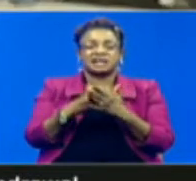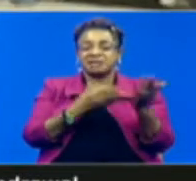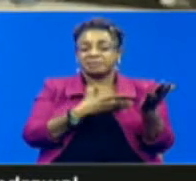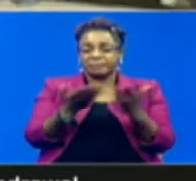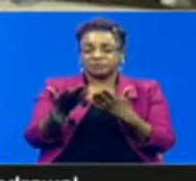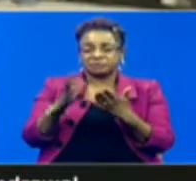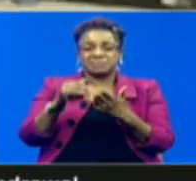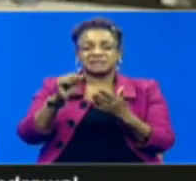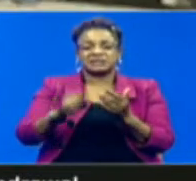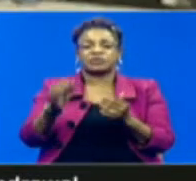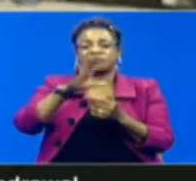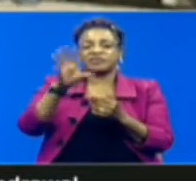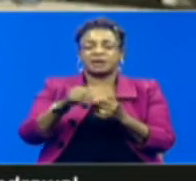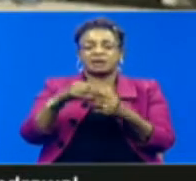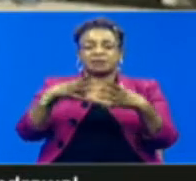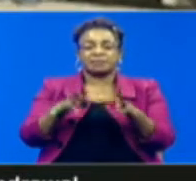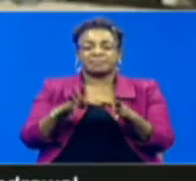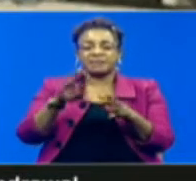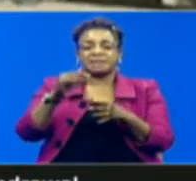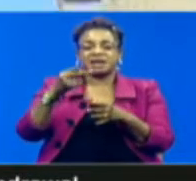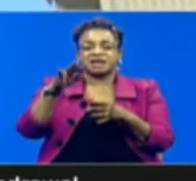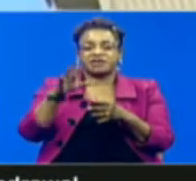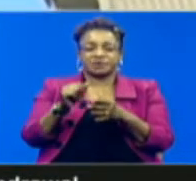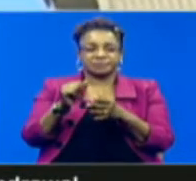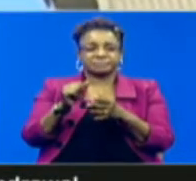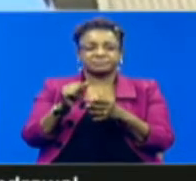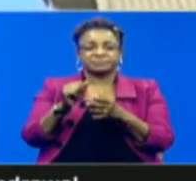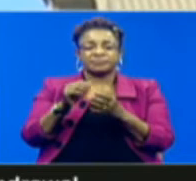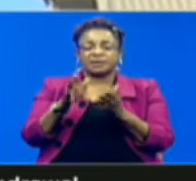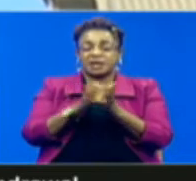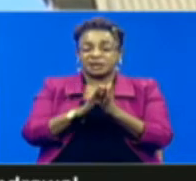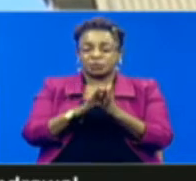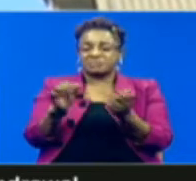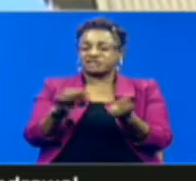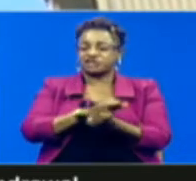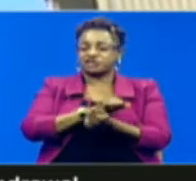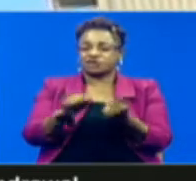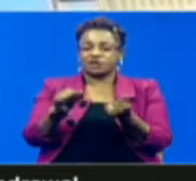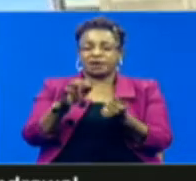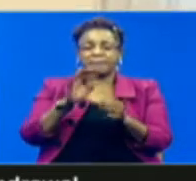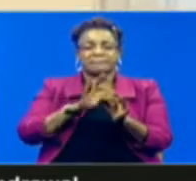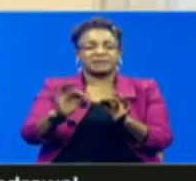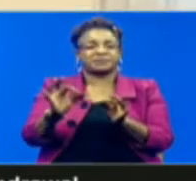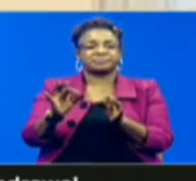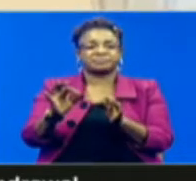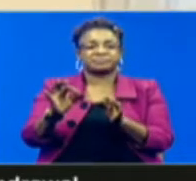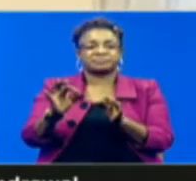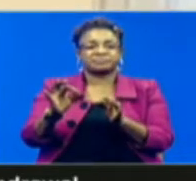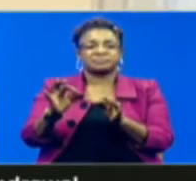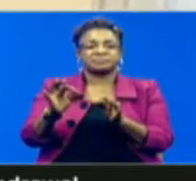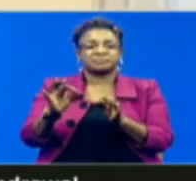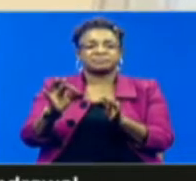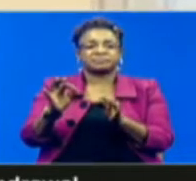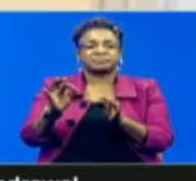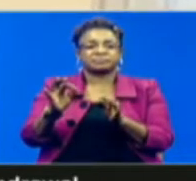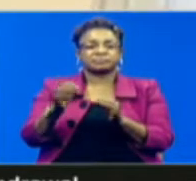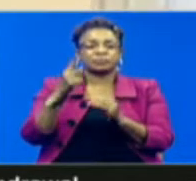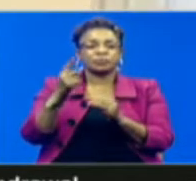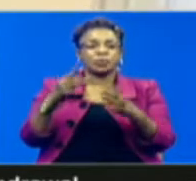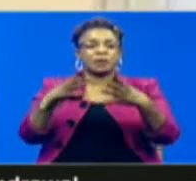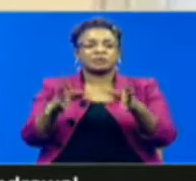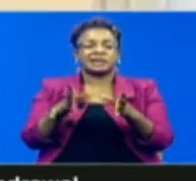South African company, Mahindra and Mahindra, and will be destroyed by burning. Our capacity, we can do at least one container per